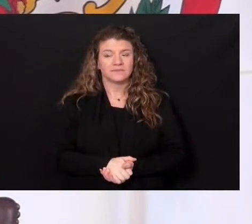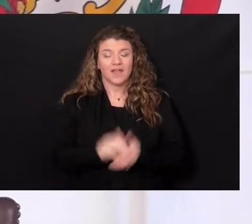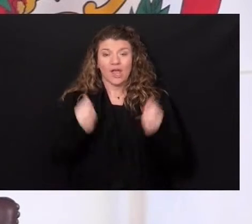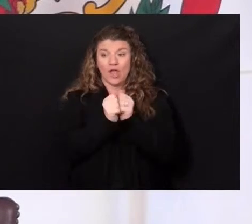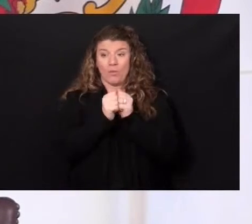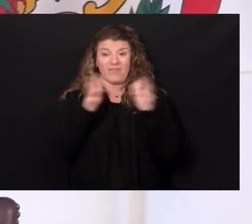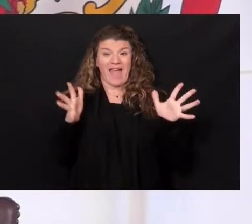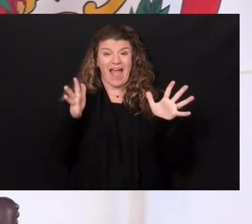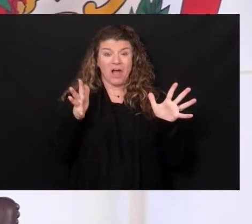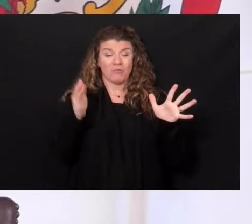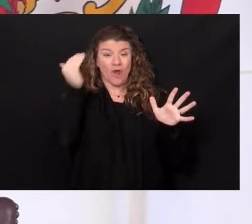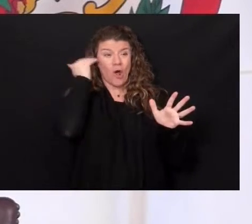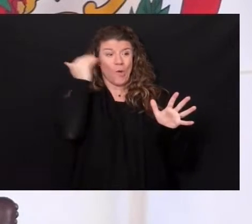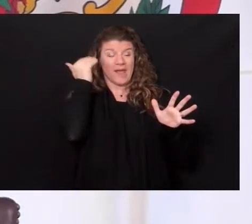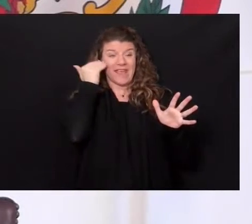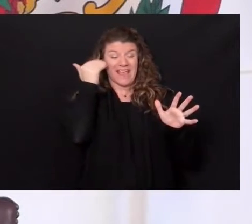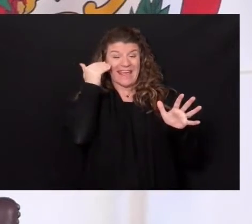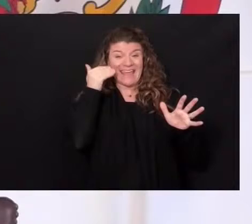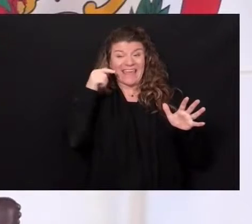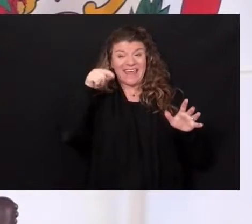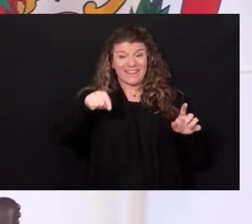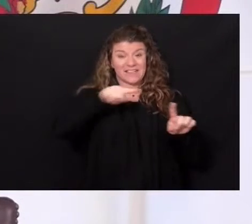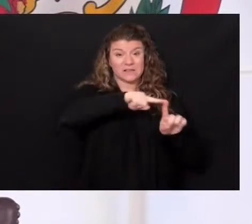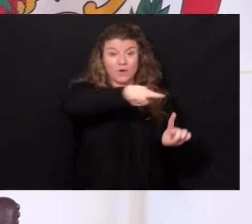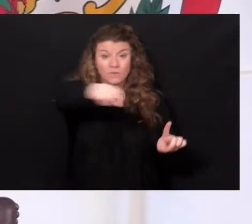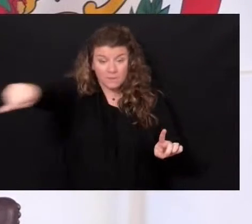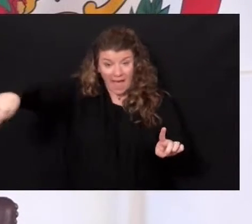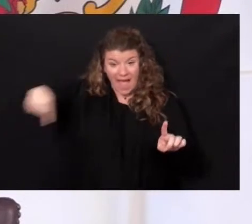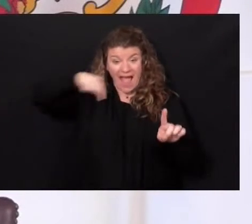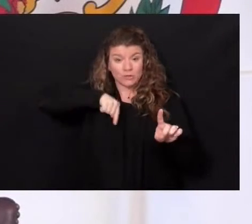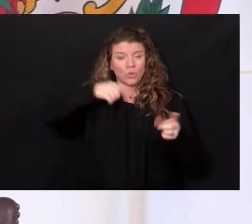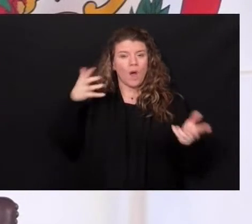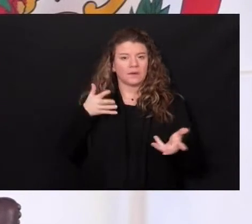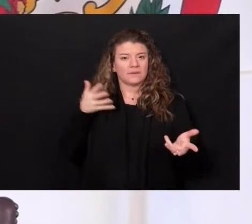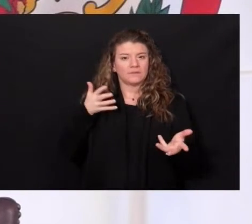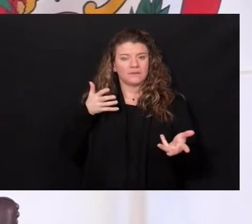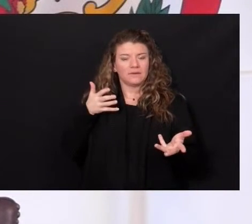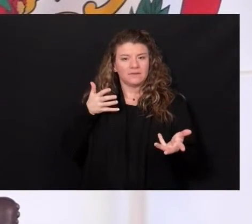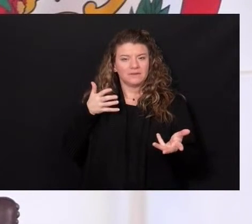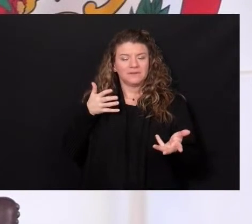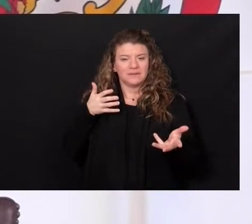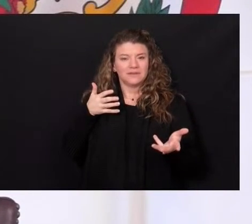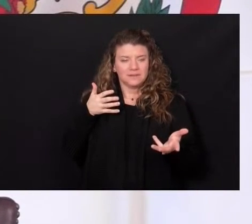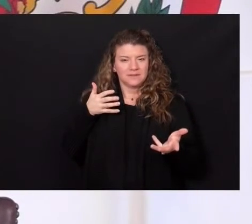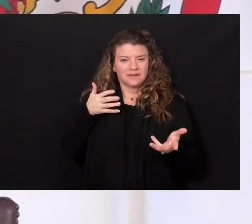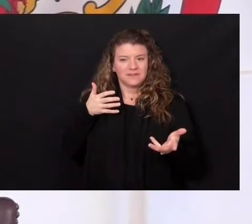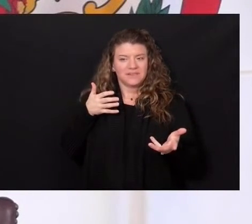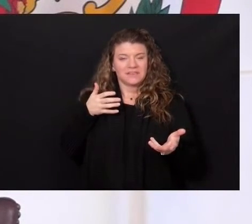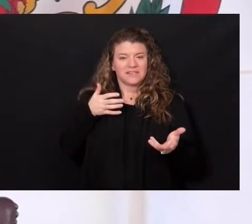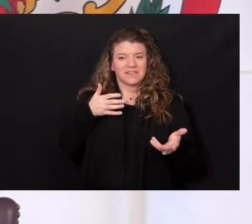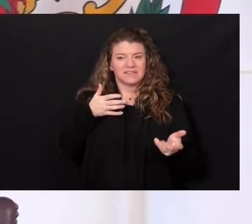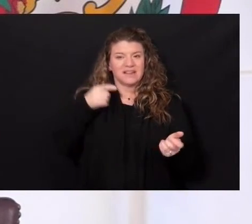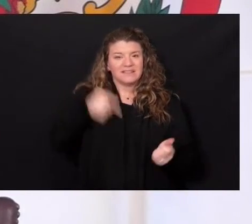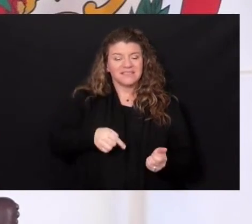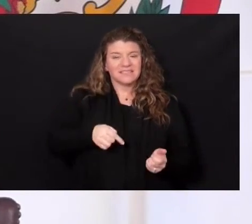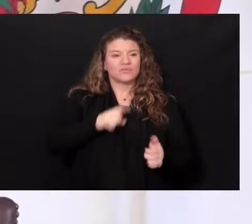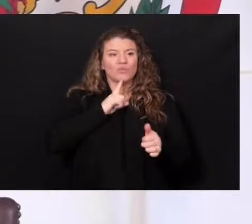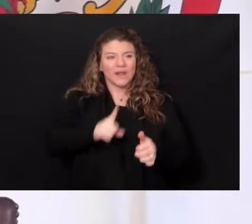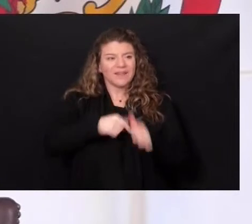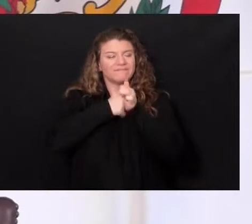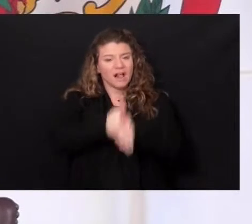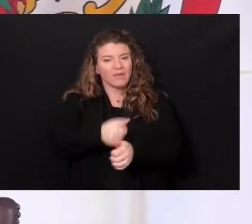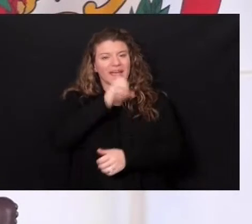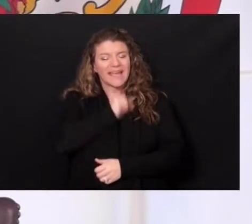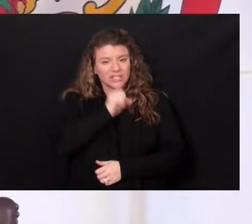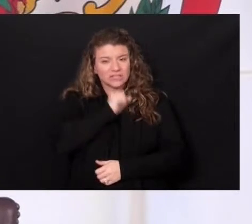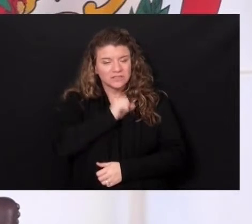any question, this all stems back to just the fact that this is all about age. And